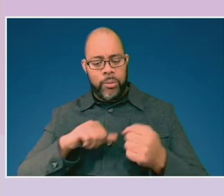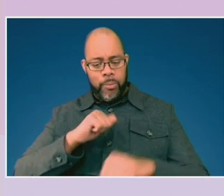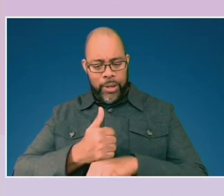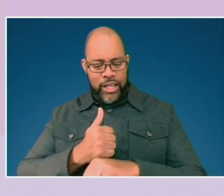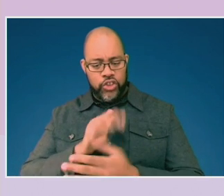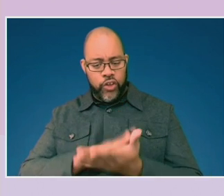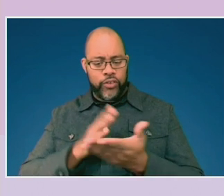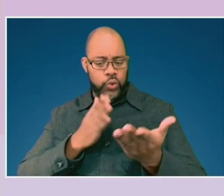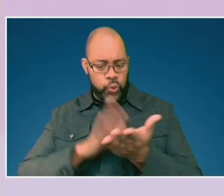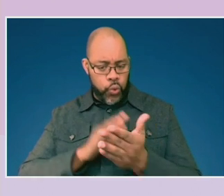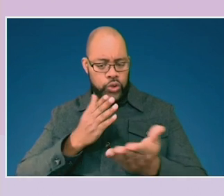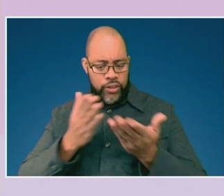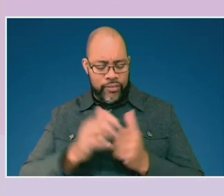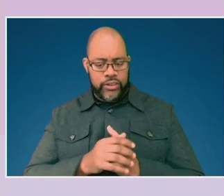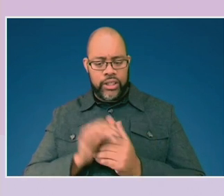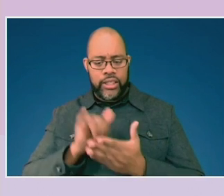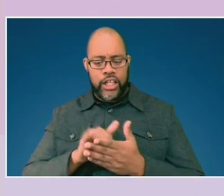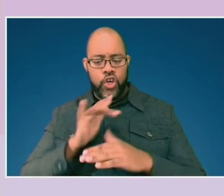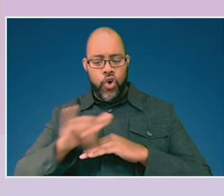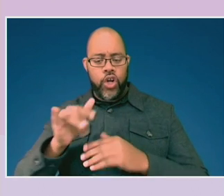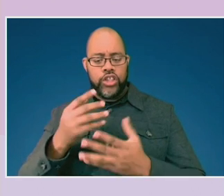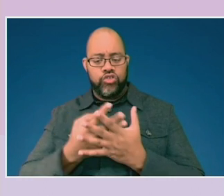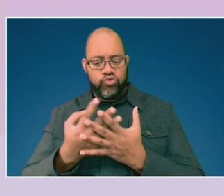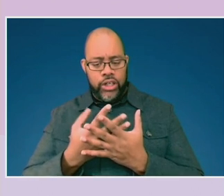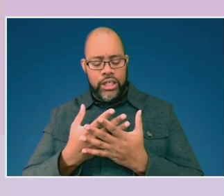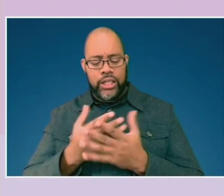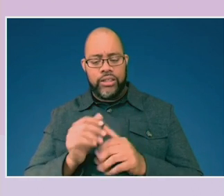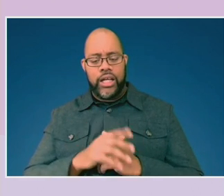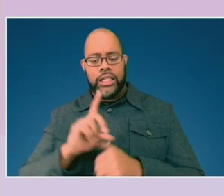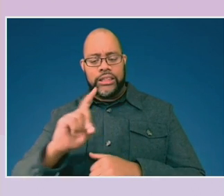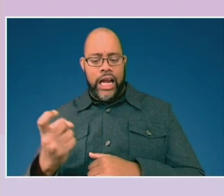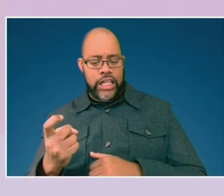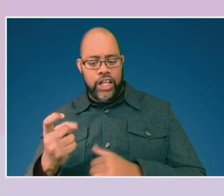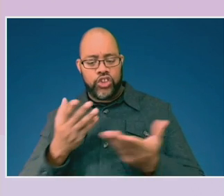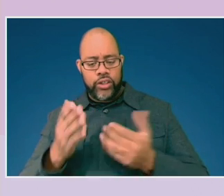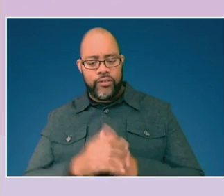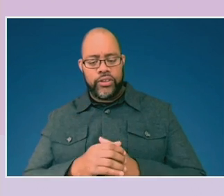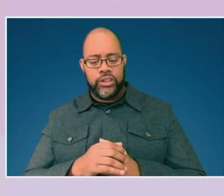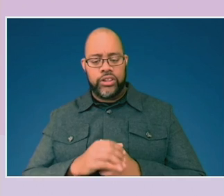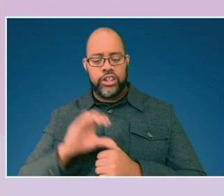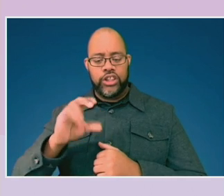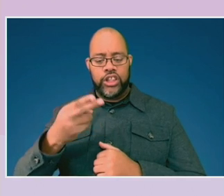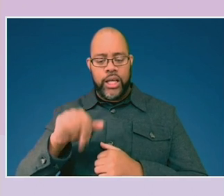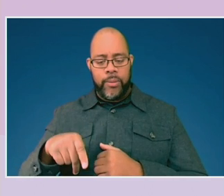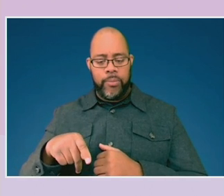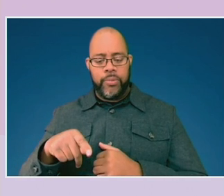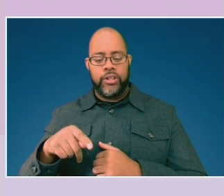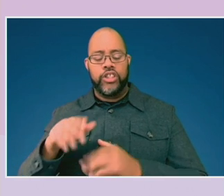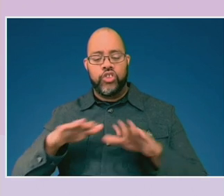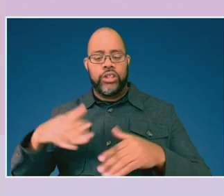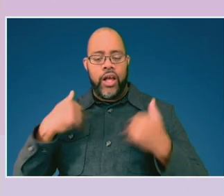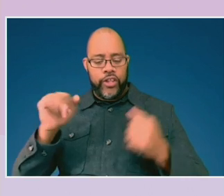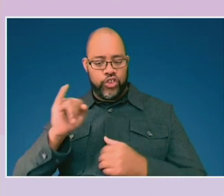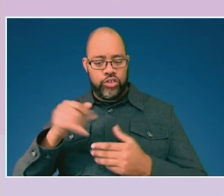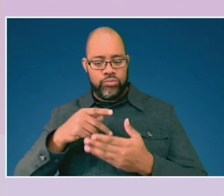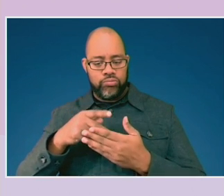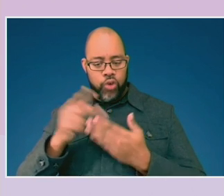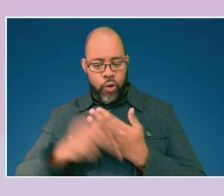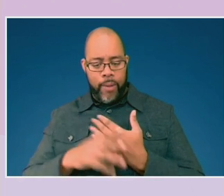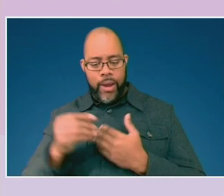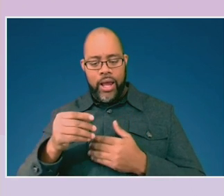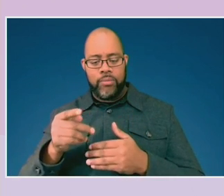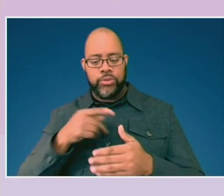Periodic Screening, Diagnostic, and Treatment Services, CHIP, which is the Children's Health Insurance Program, and Prenatal